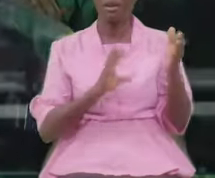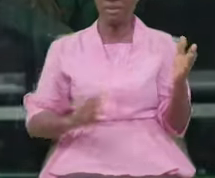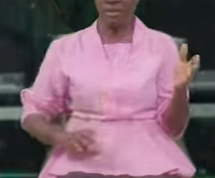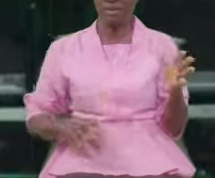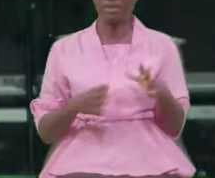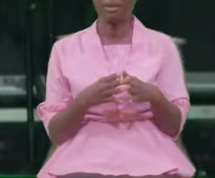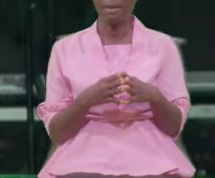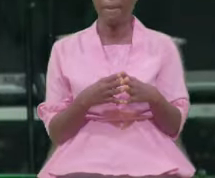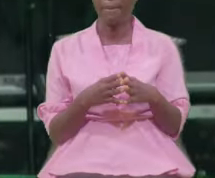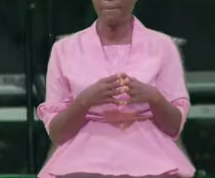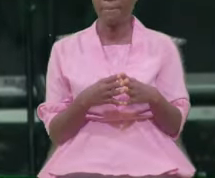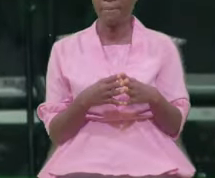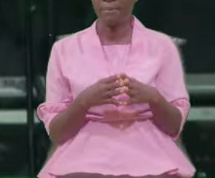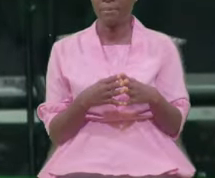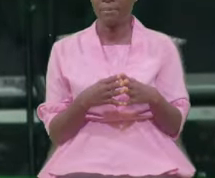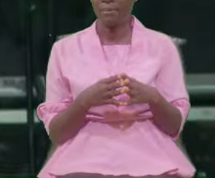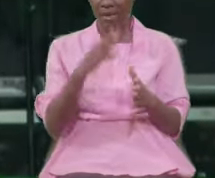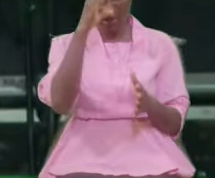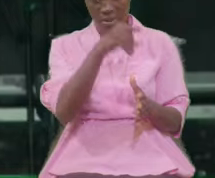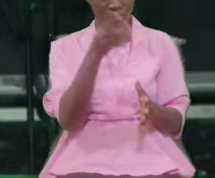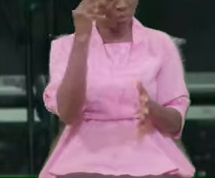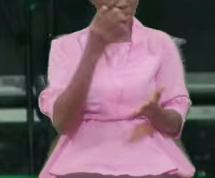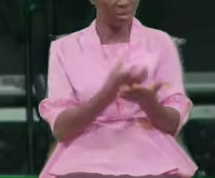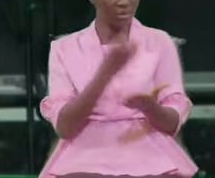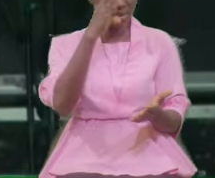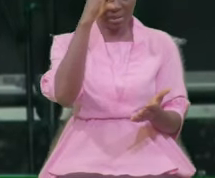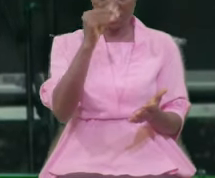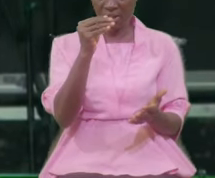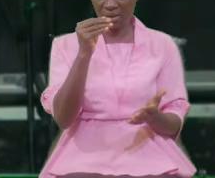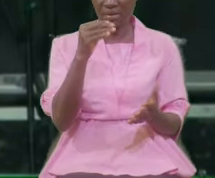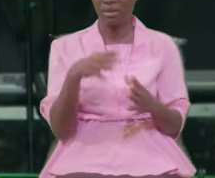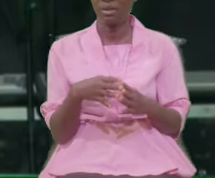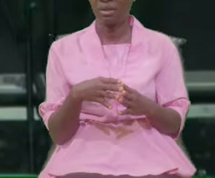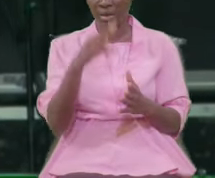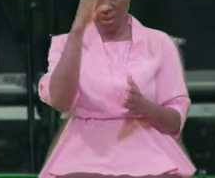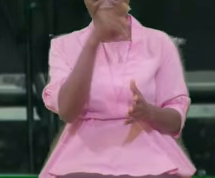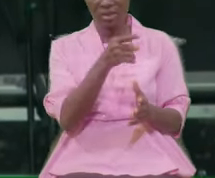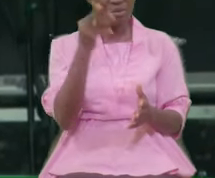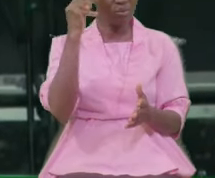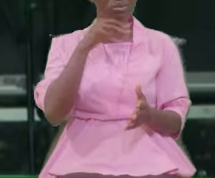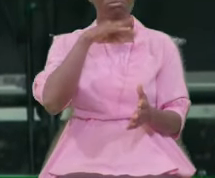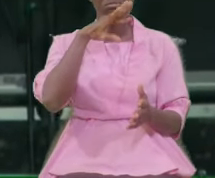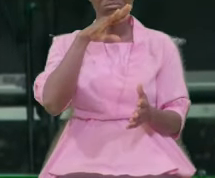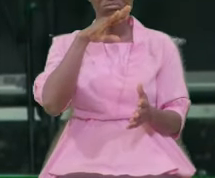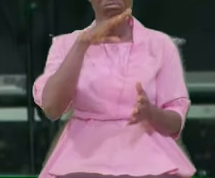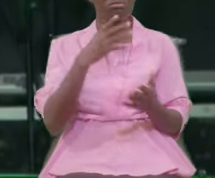nak was a rich man he was richad